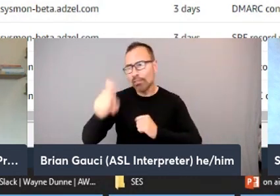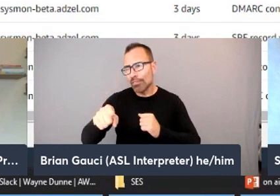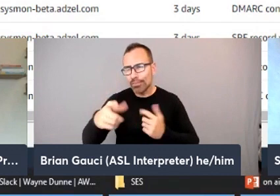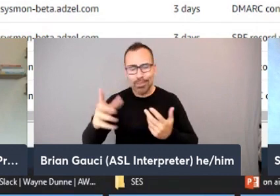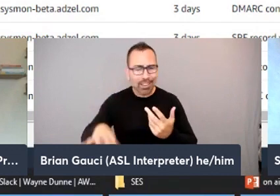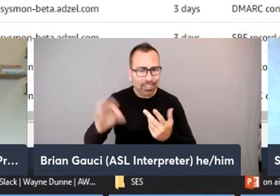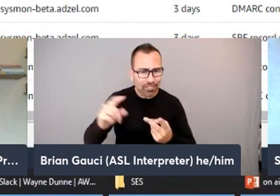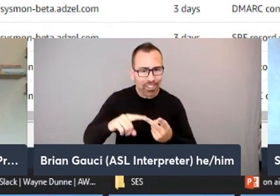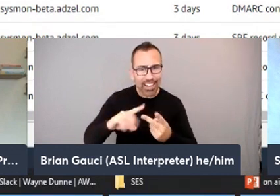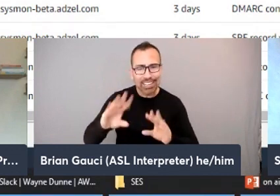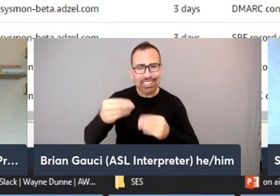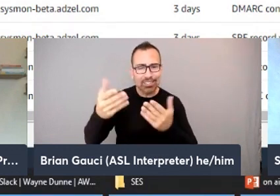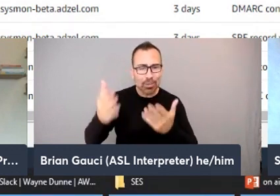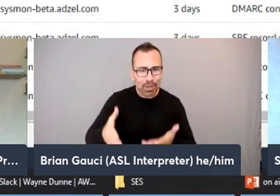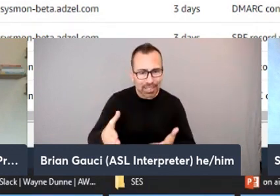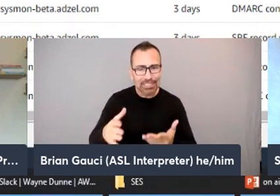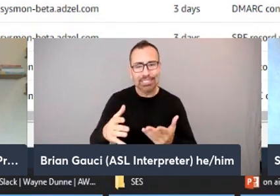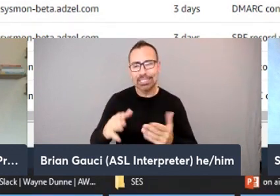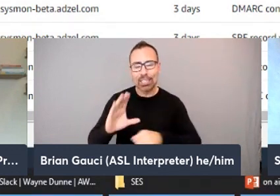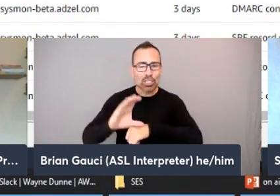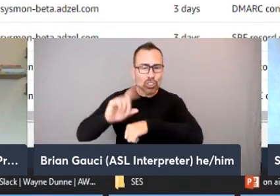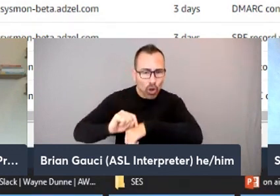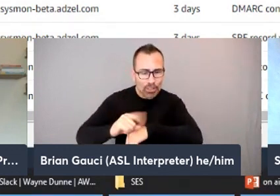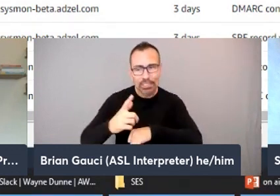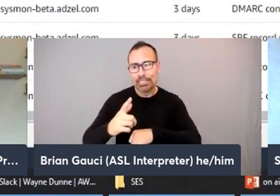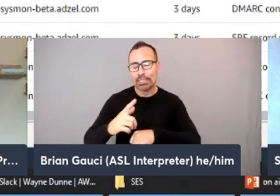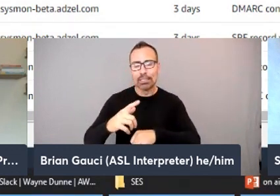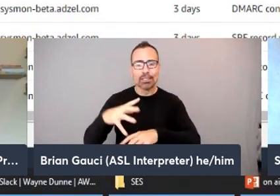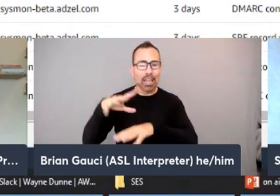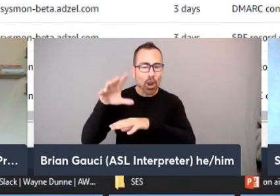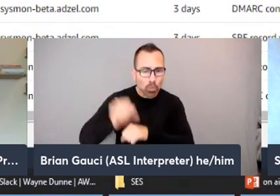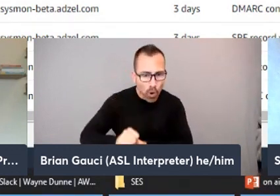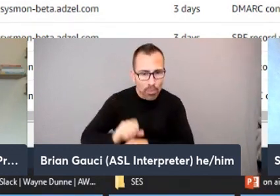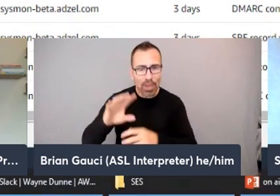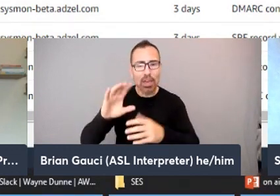their calendar, get in line, have a 1-hour session,